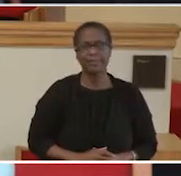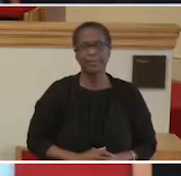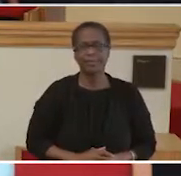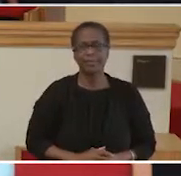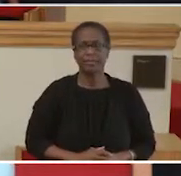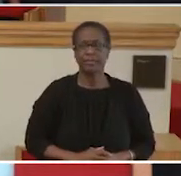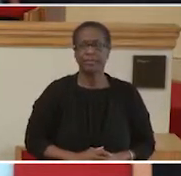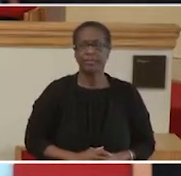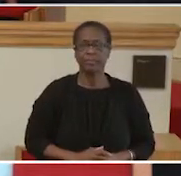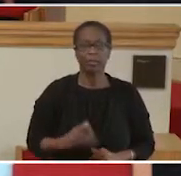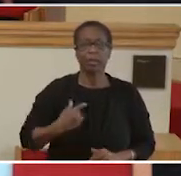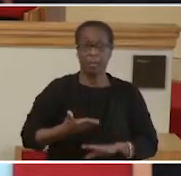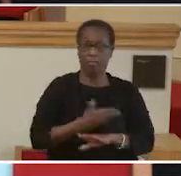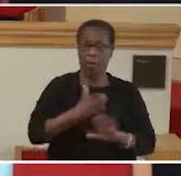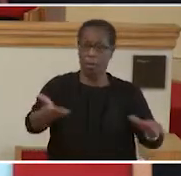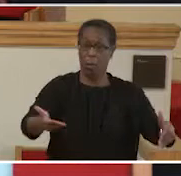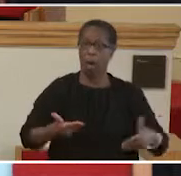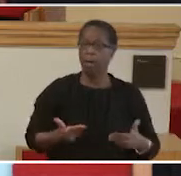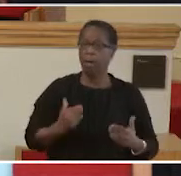Before we welcome our guests,